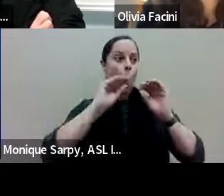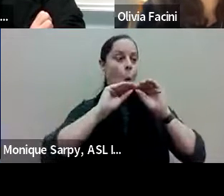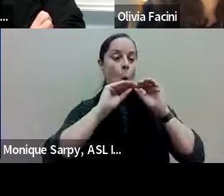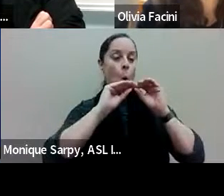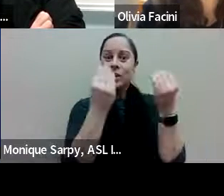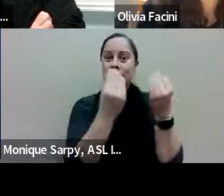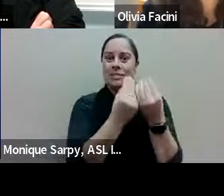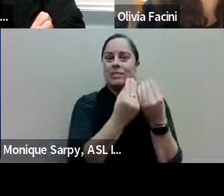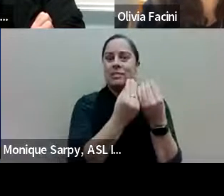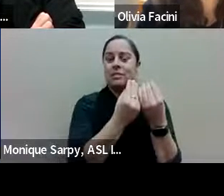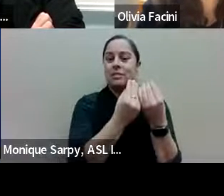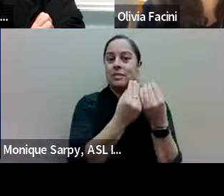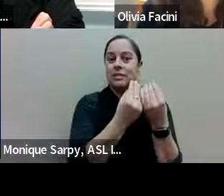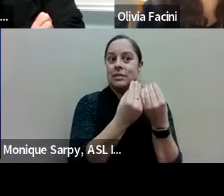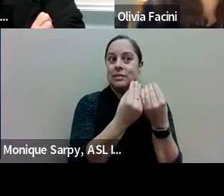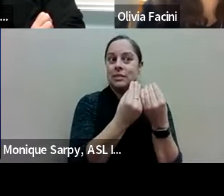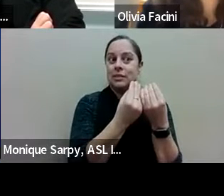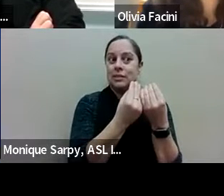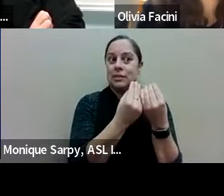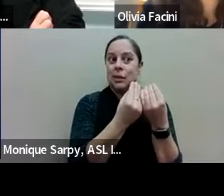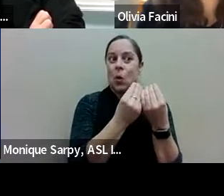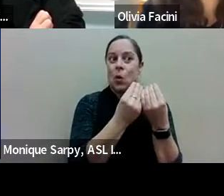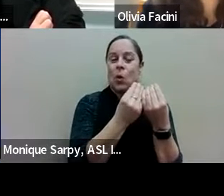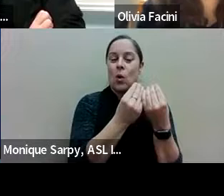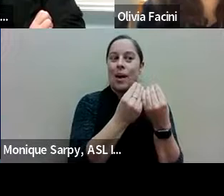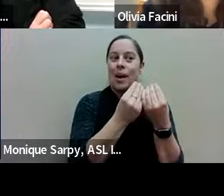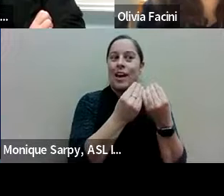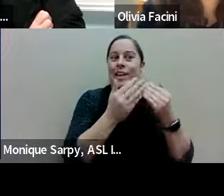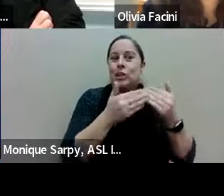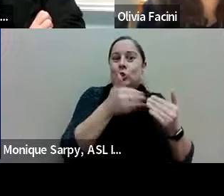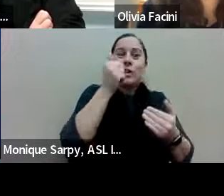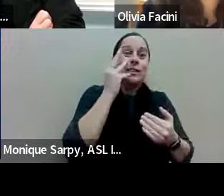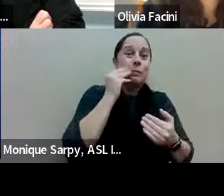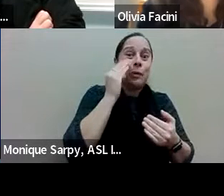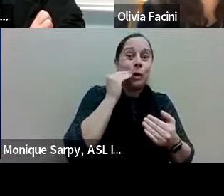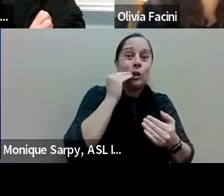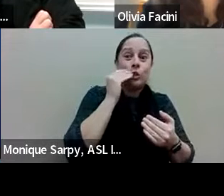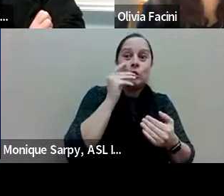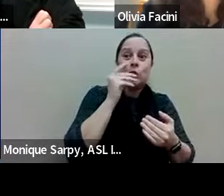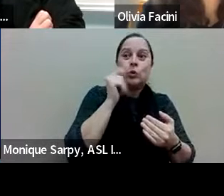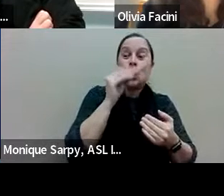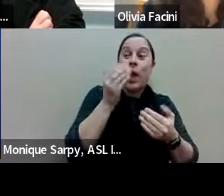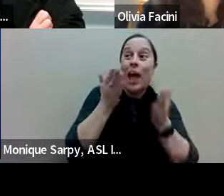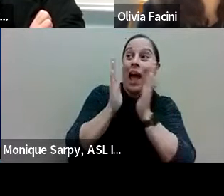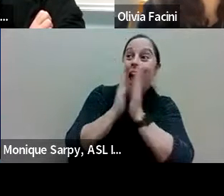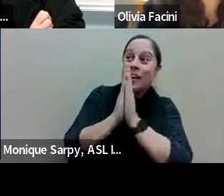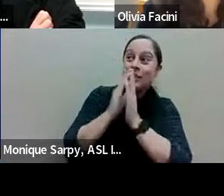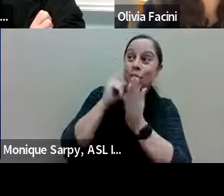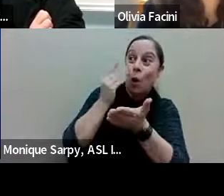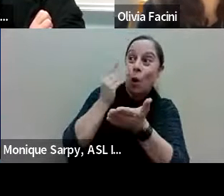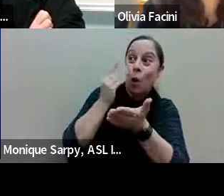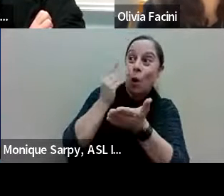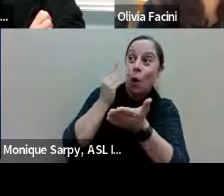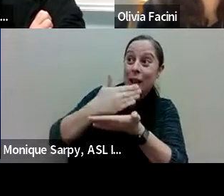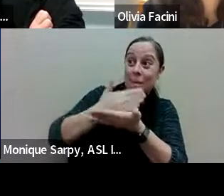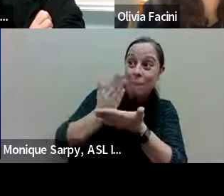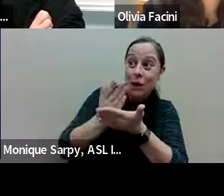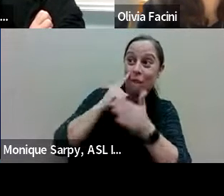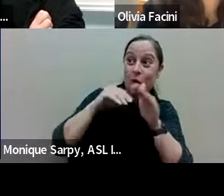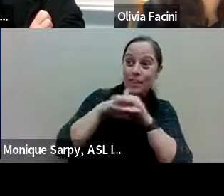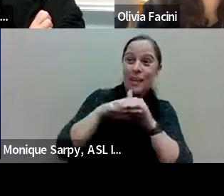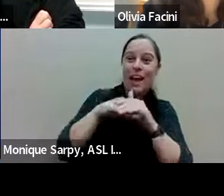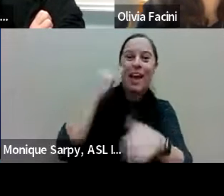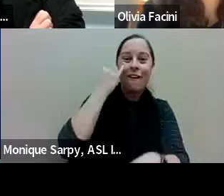be easier for you to justify asking for money in the budget for accessibility if you have